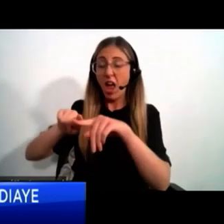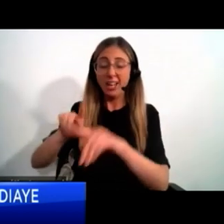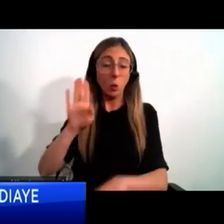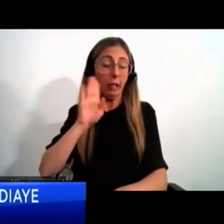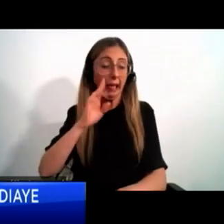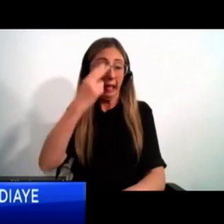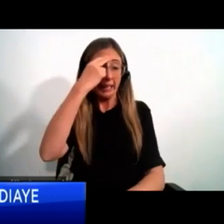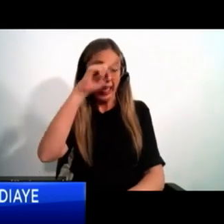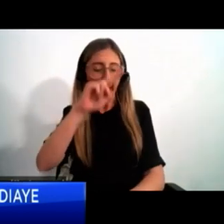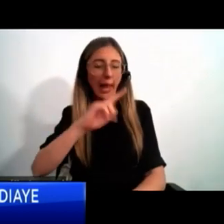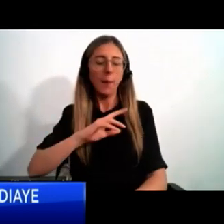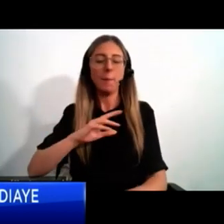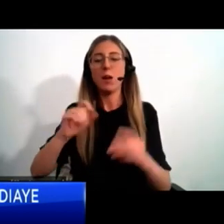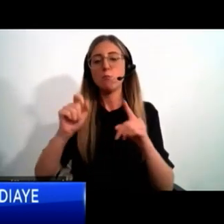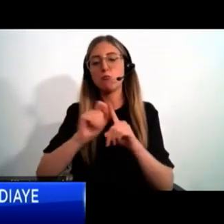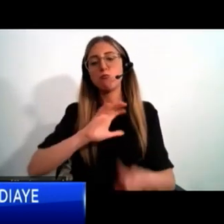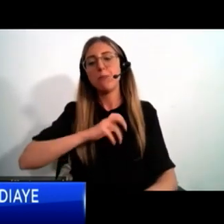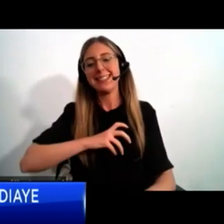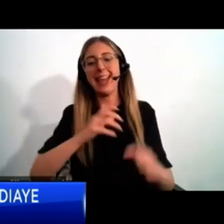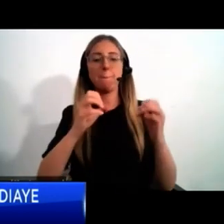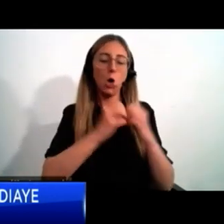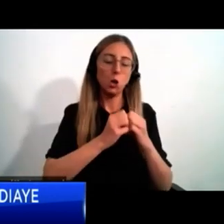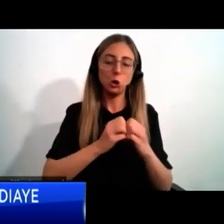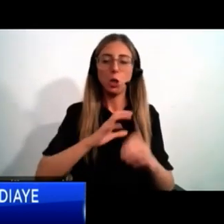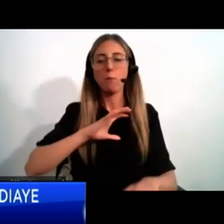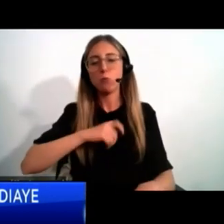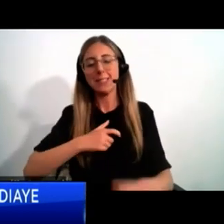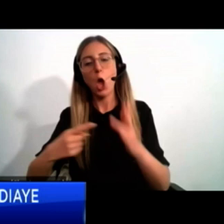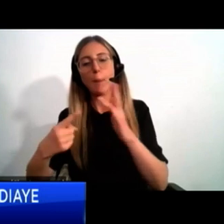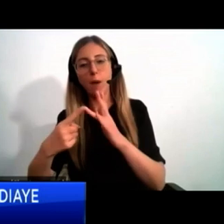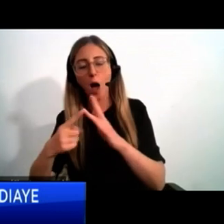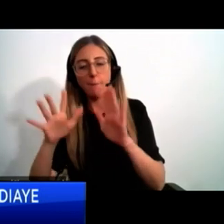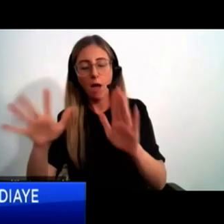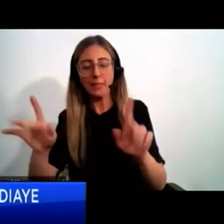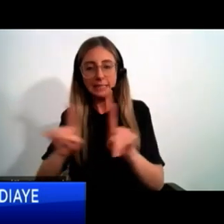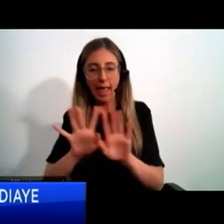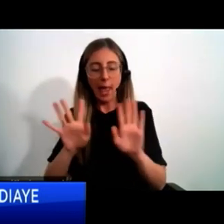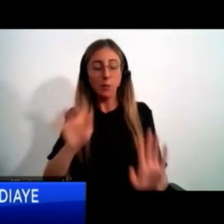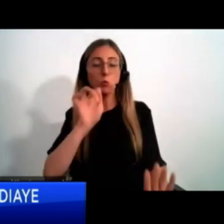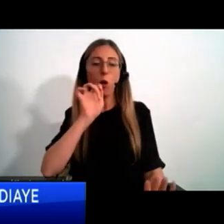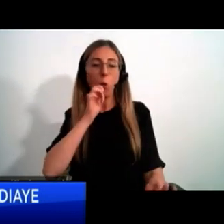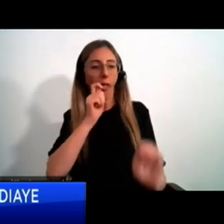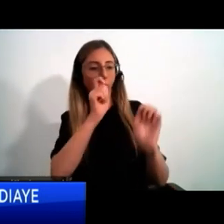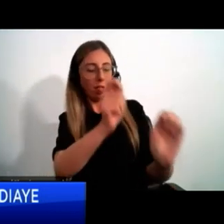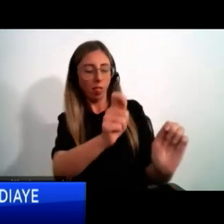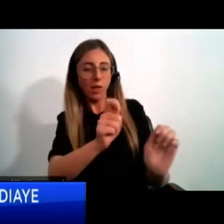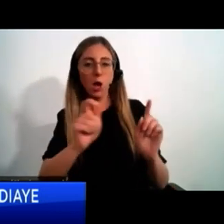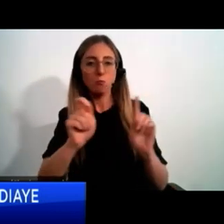hear of President Bush, you hear of President Obama. So I'm going to call her President